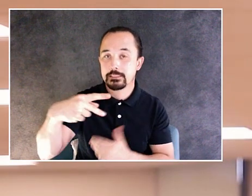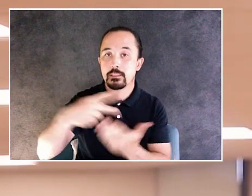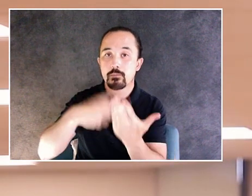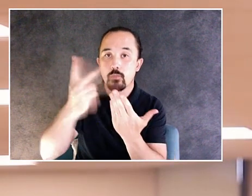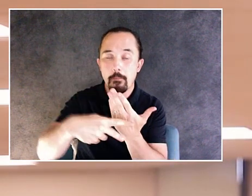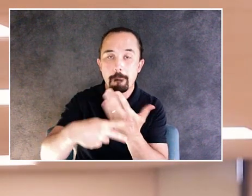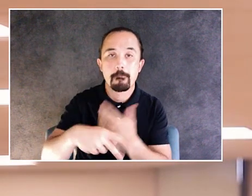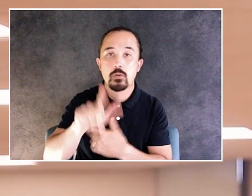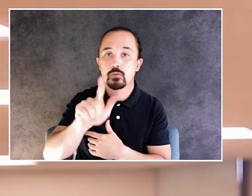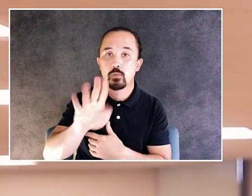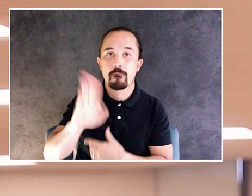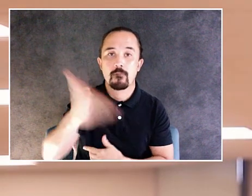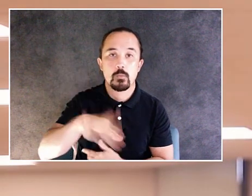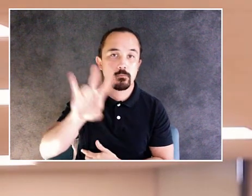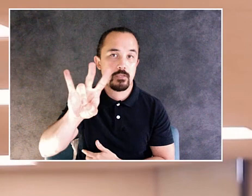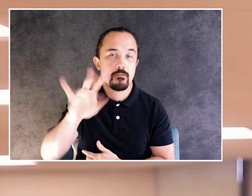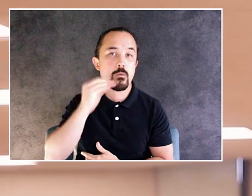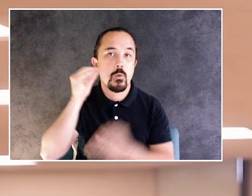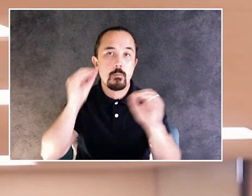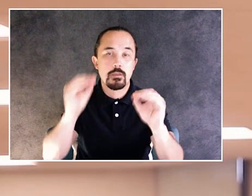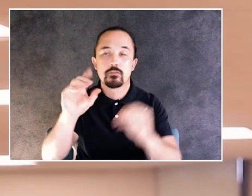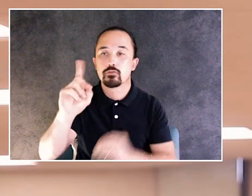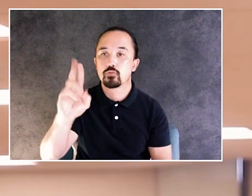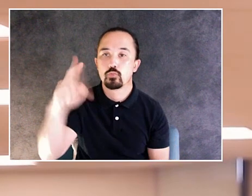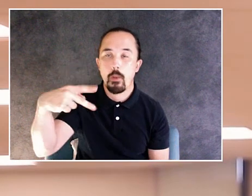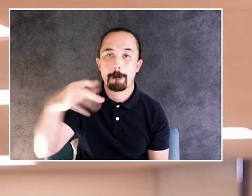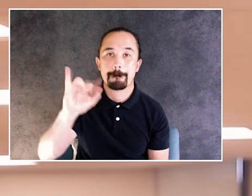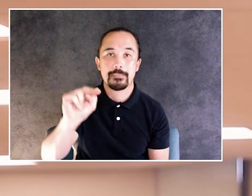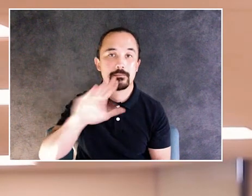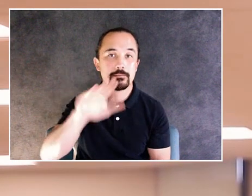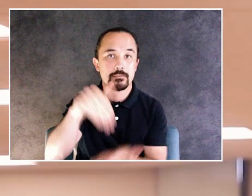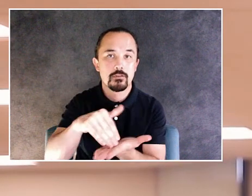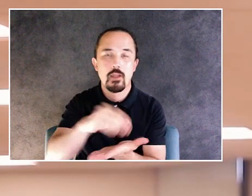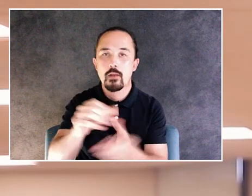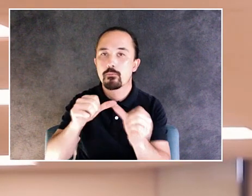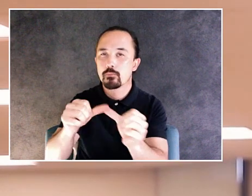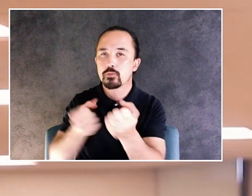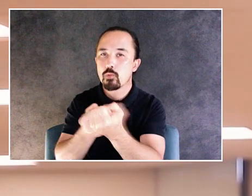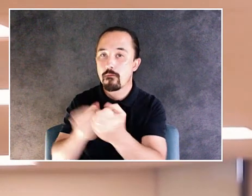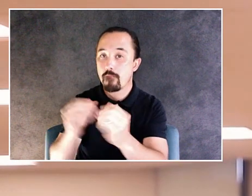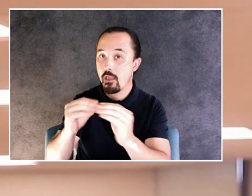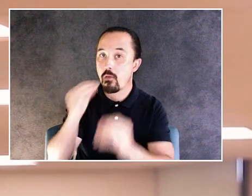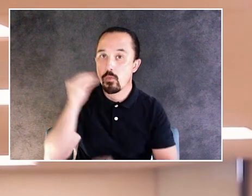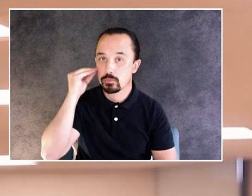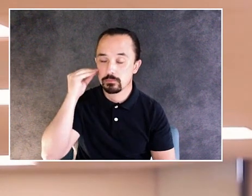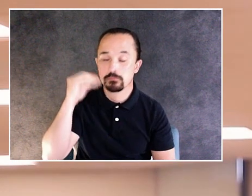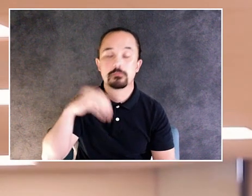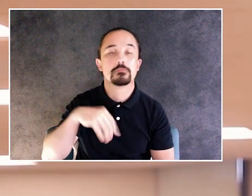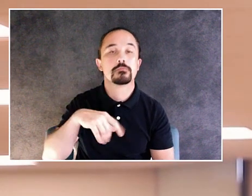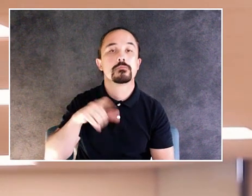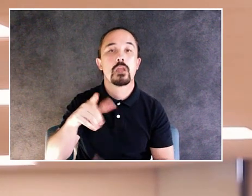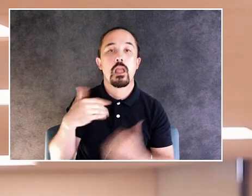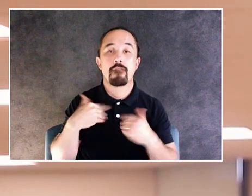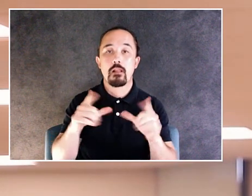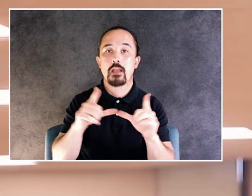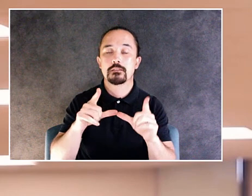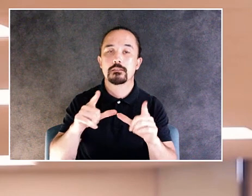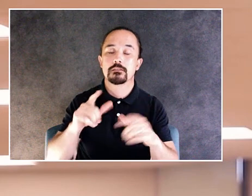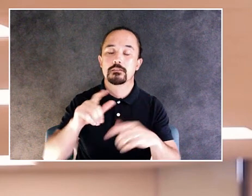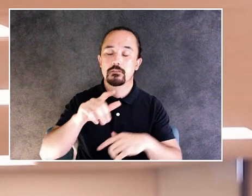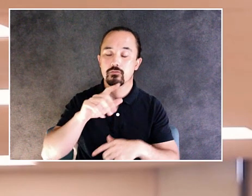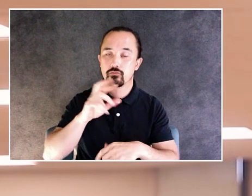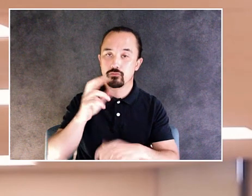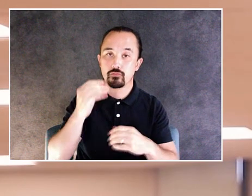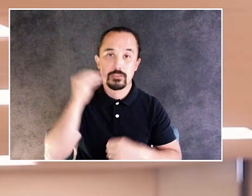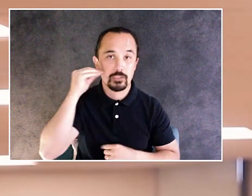24/7 homeless drop-in center, and permanent supportive housing. The project will establish a licensed augmented residential care